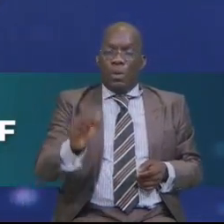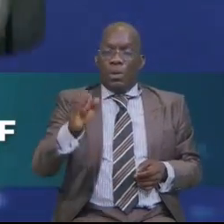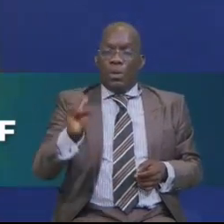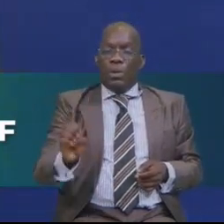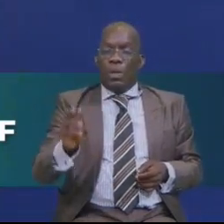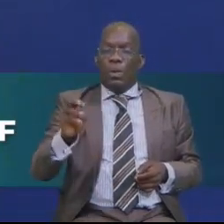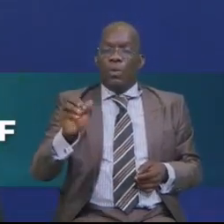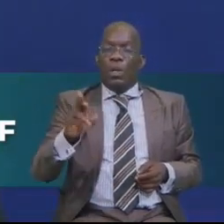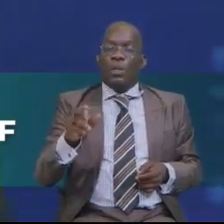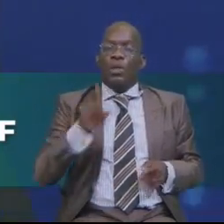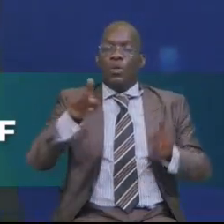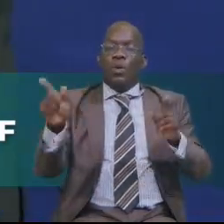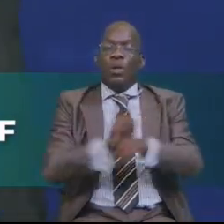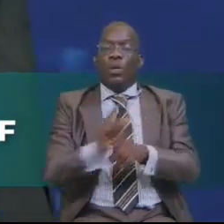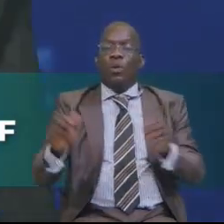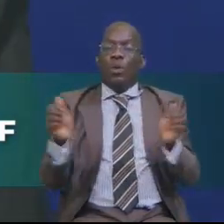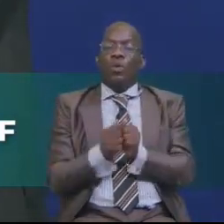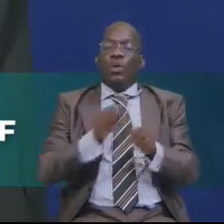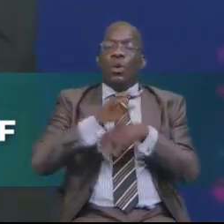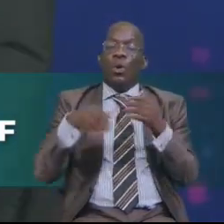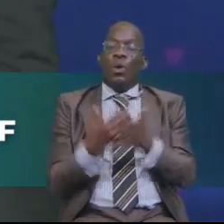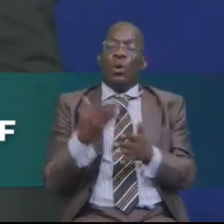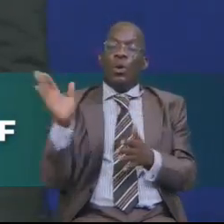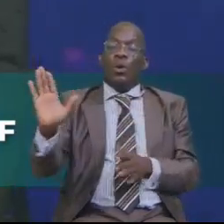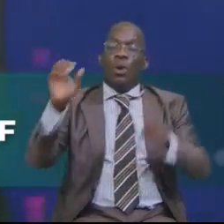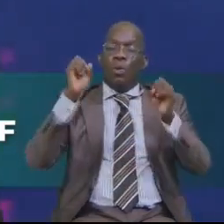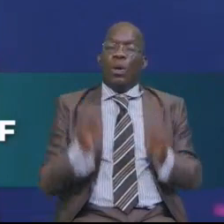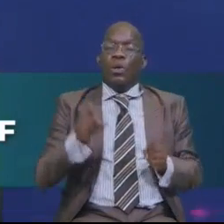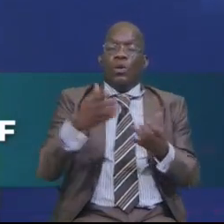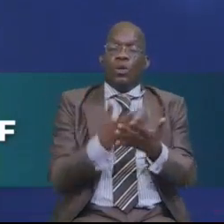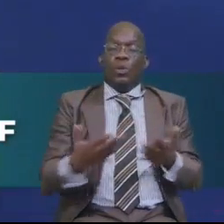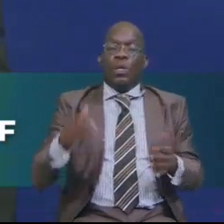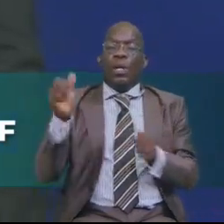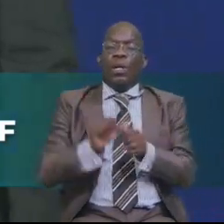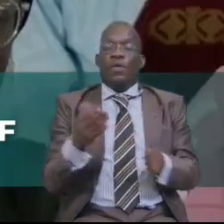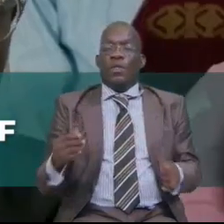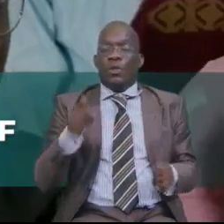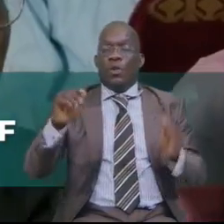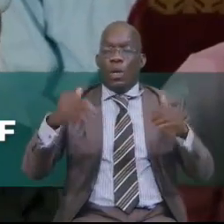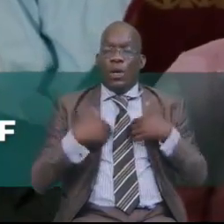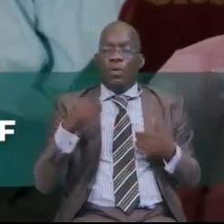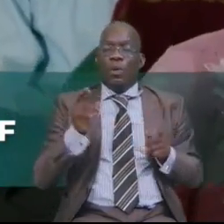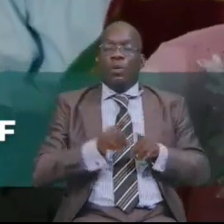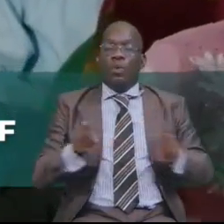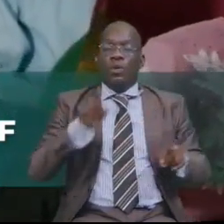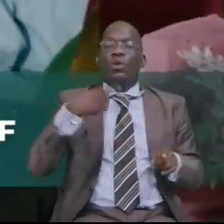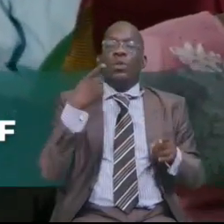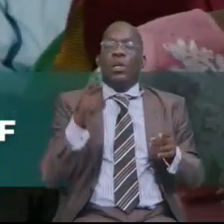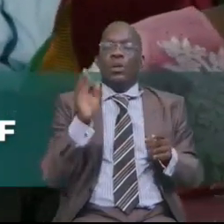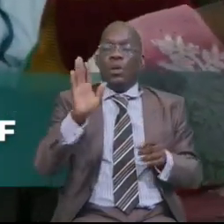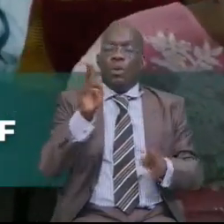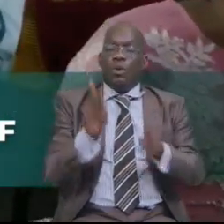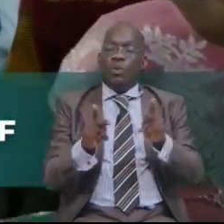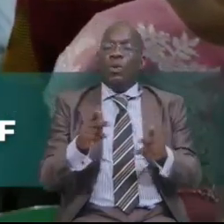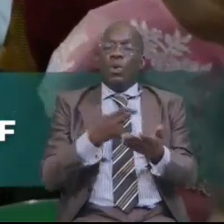with all your strength and spend everything you have, but you tell your people holiness is not